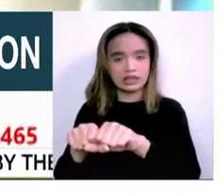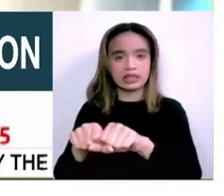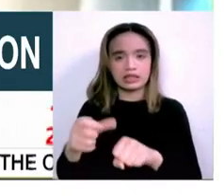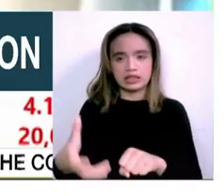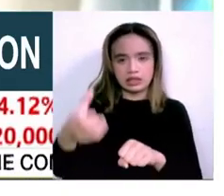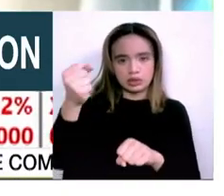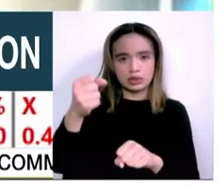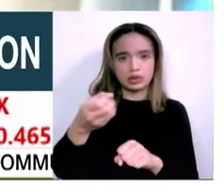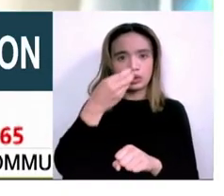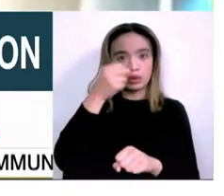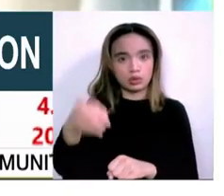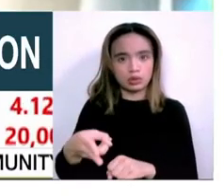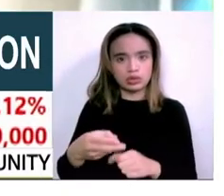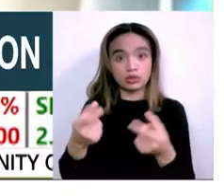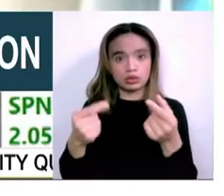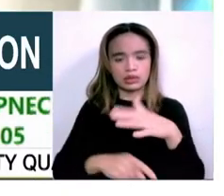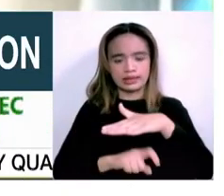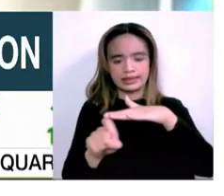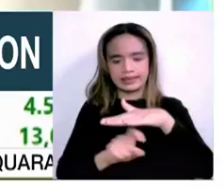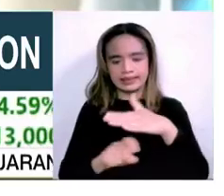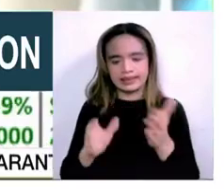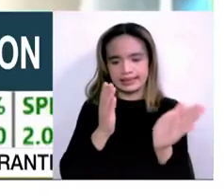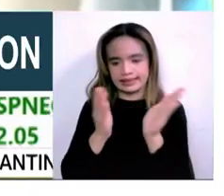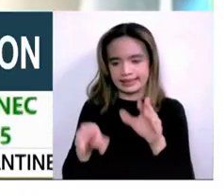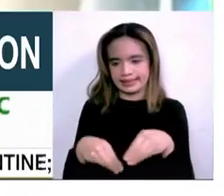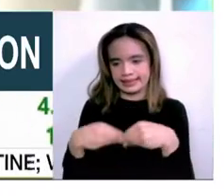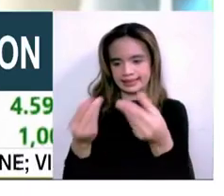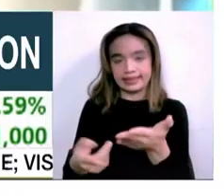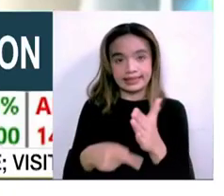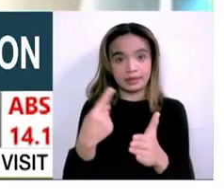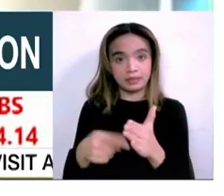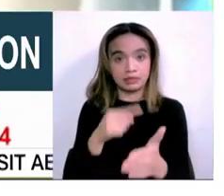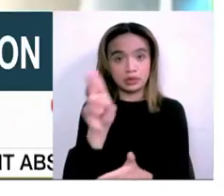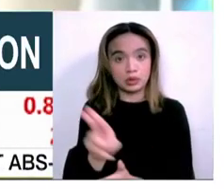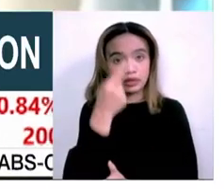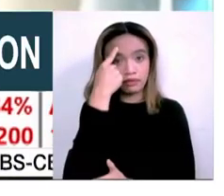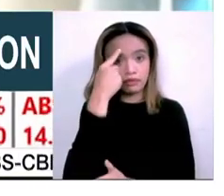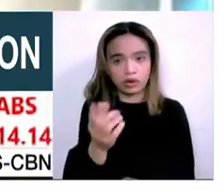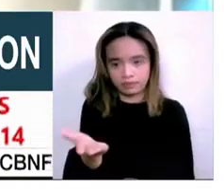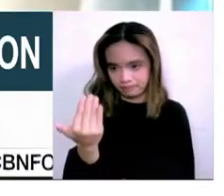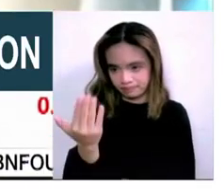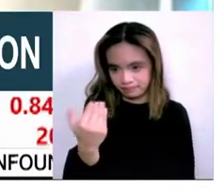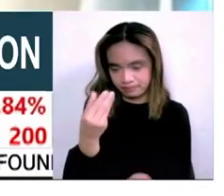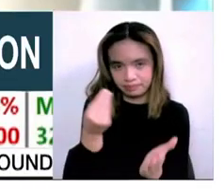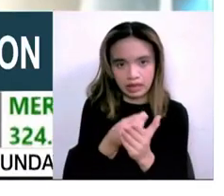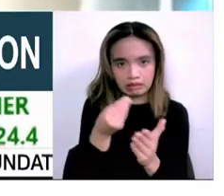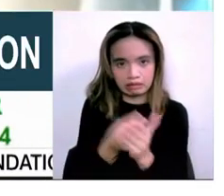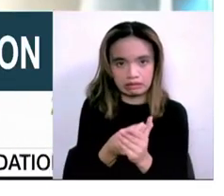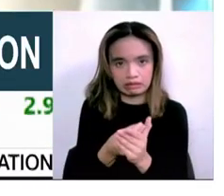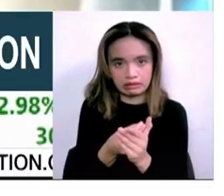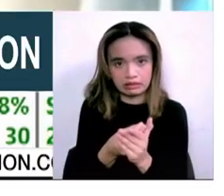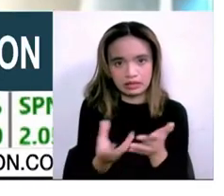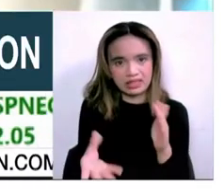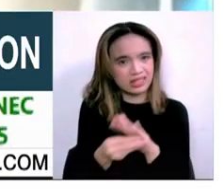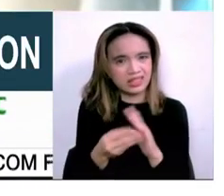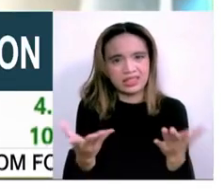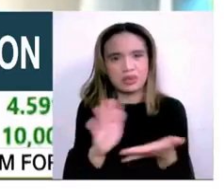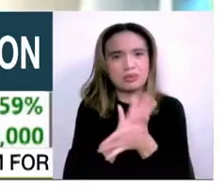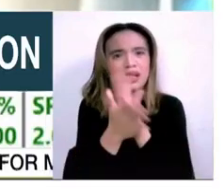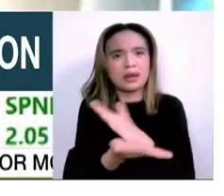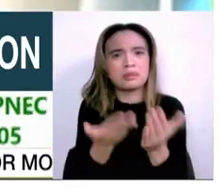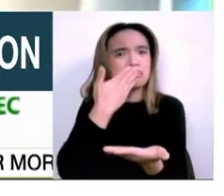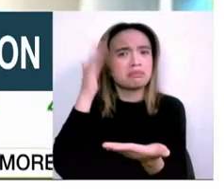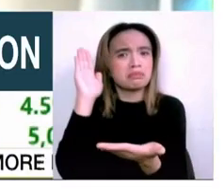Tapos sineserve. And minsan, ginagamit na weapon pang extort. Mm-mm. So sumama na sumama. Alam